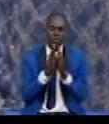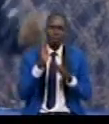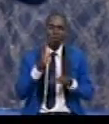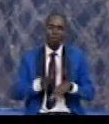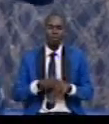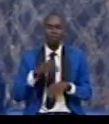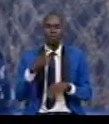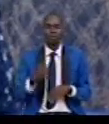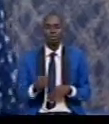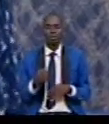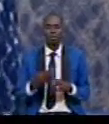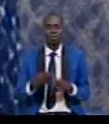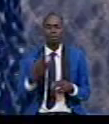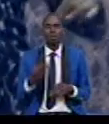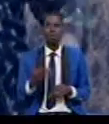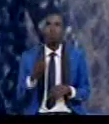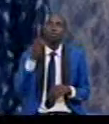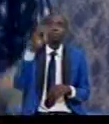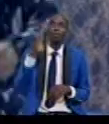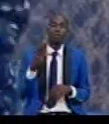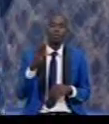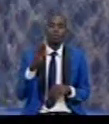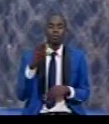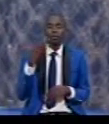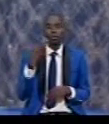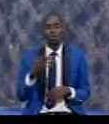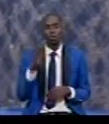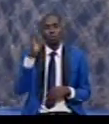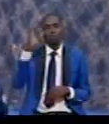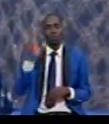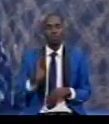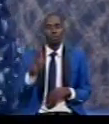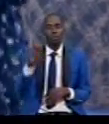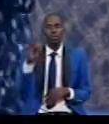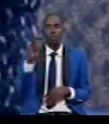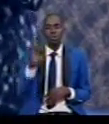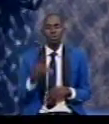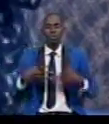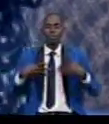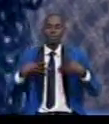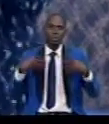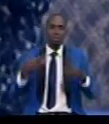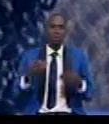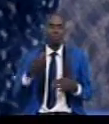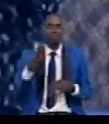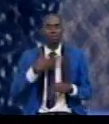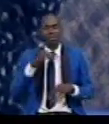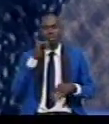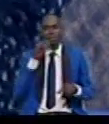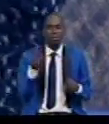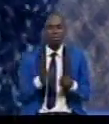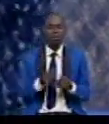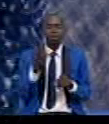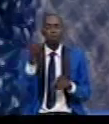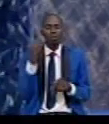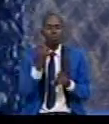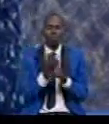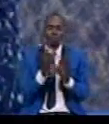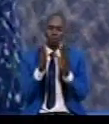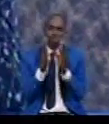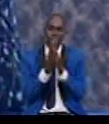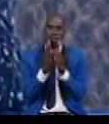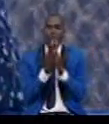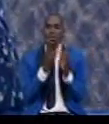Kumuyi, give my sister a new kidney. God of Pastor Kumuyi, I was just praying and crying, shouting to God.